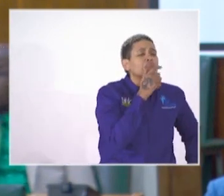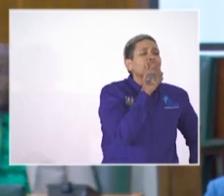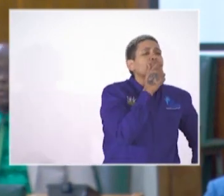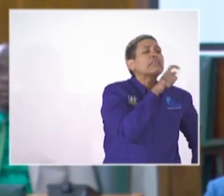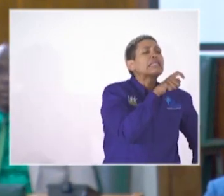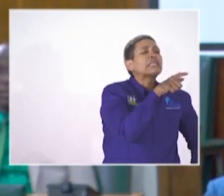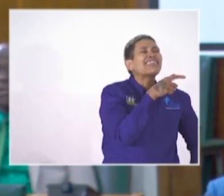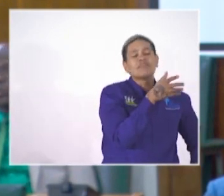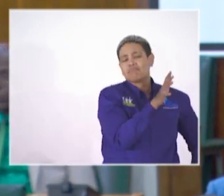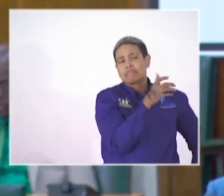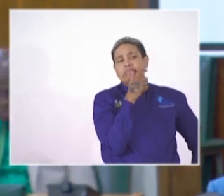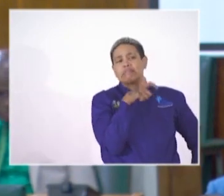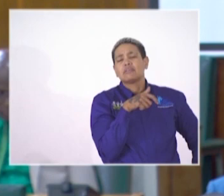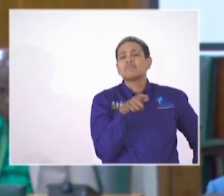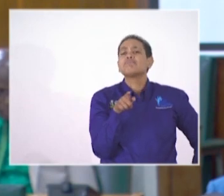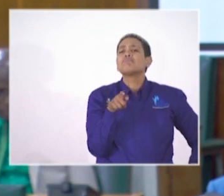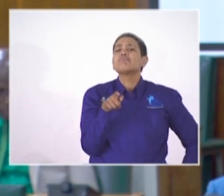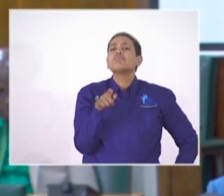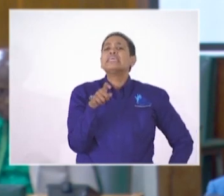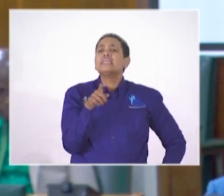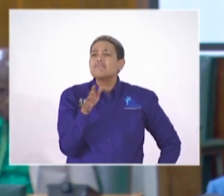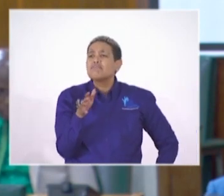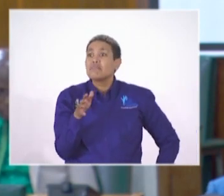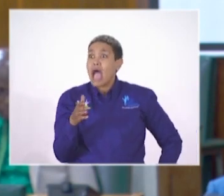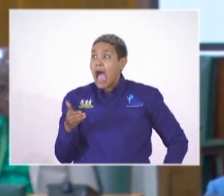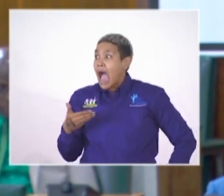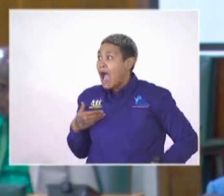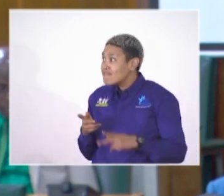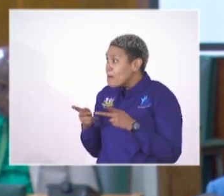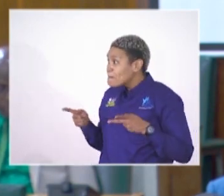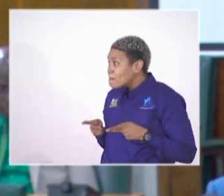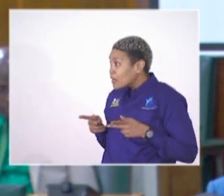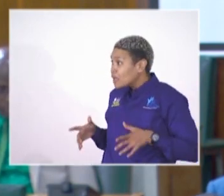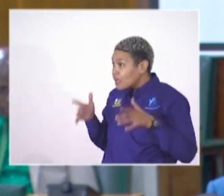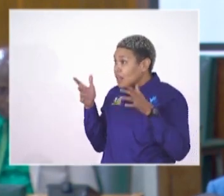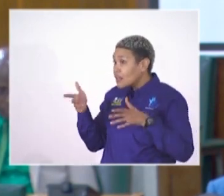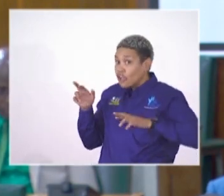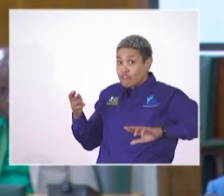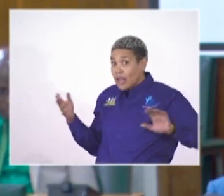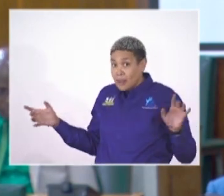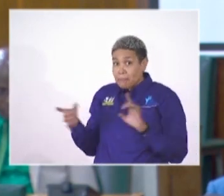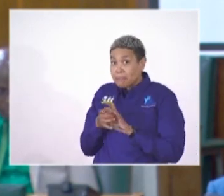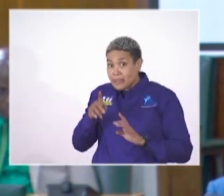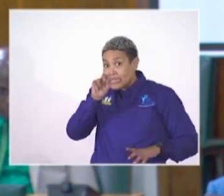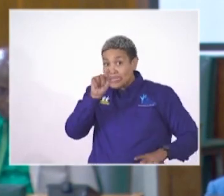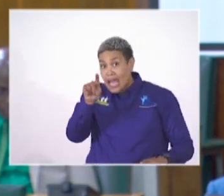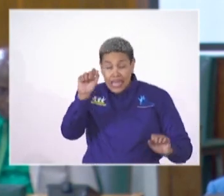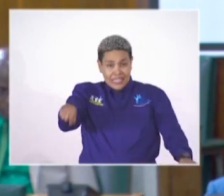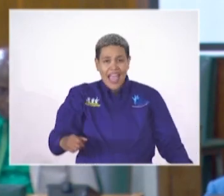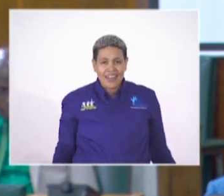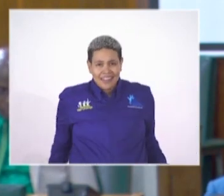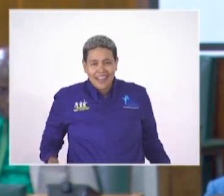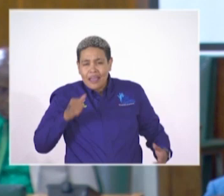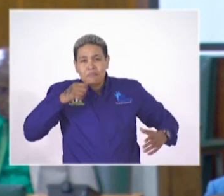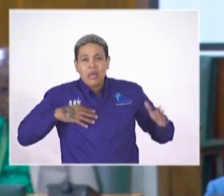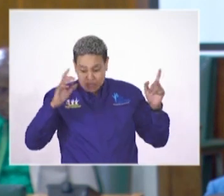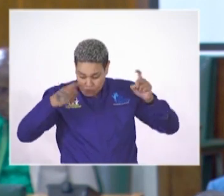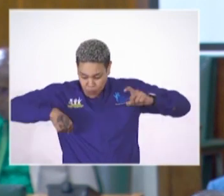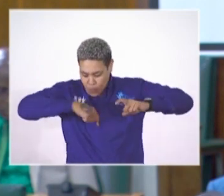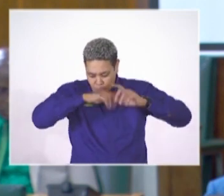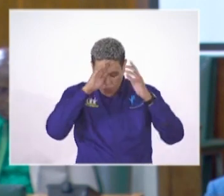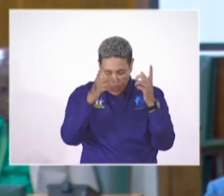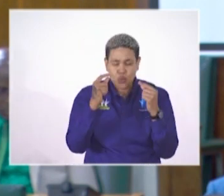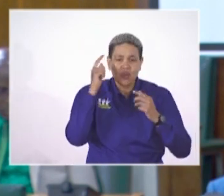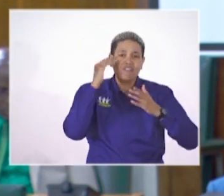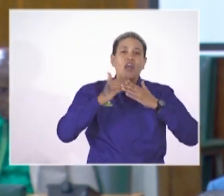people really need it, or there is a facility to actually connect the tank. And Madam Speaker, we will do this